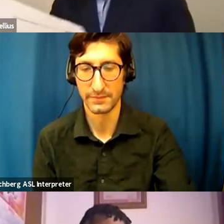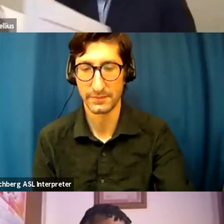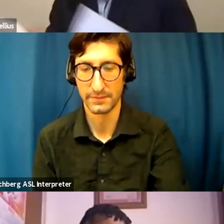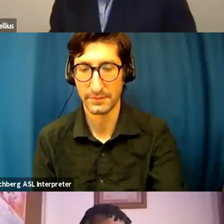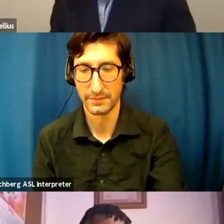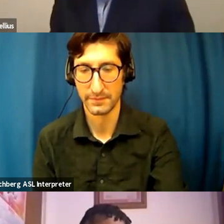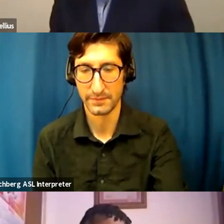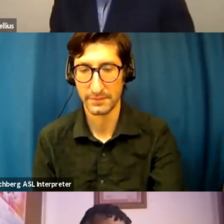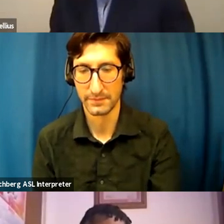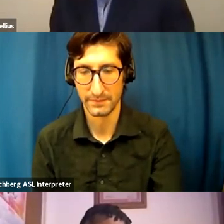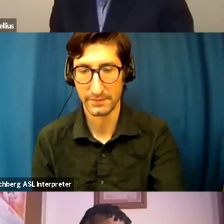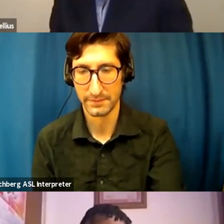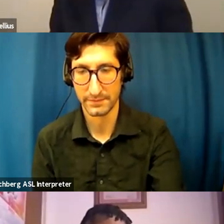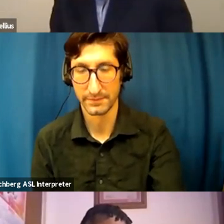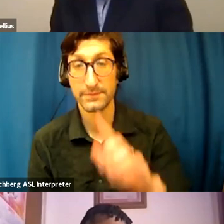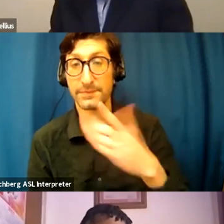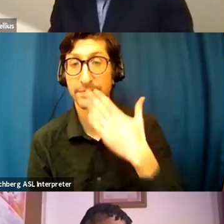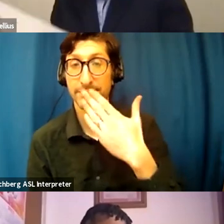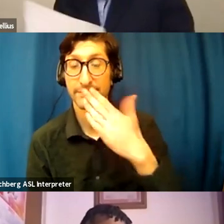you, Terry, you're next.